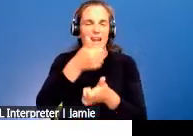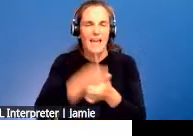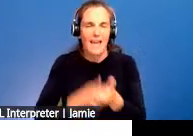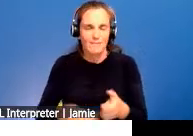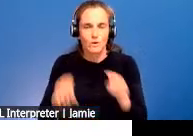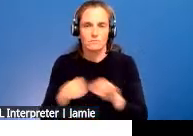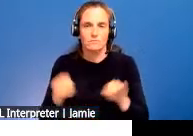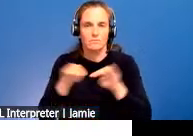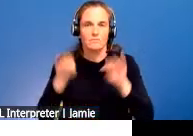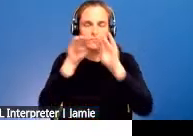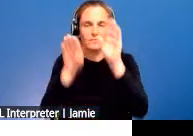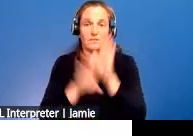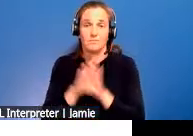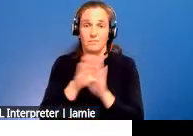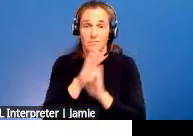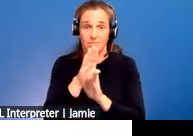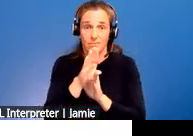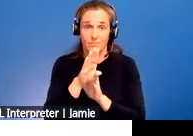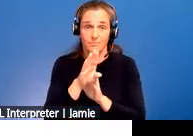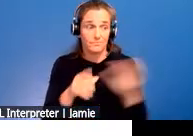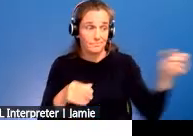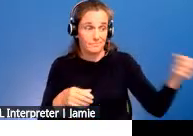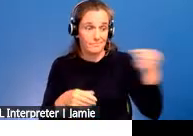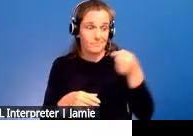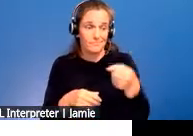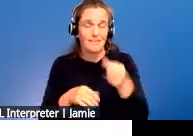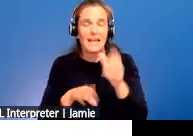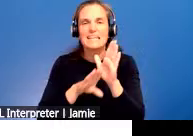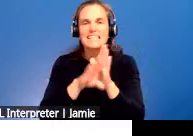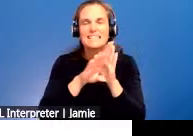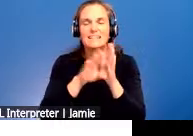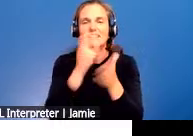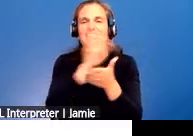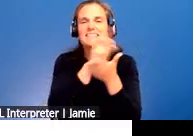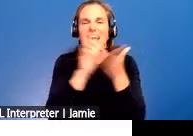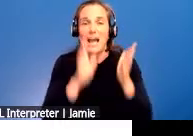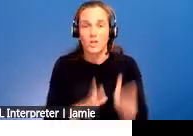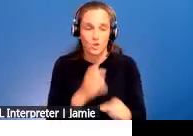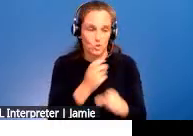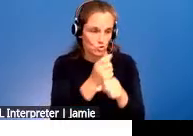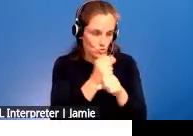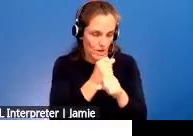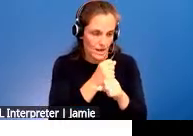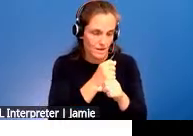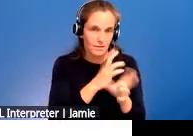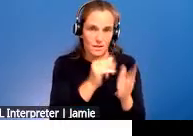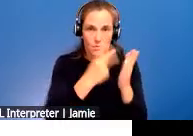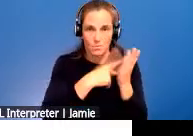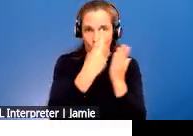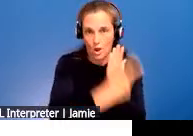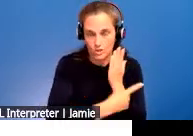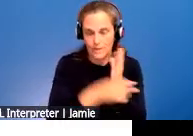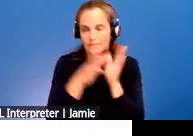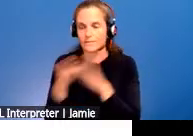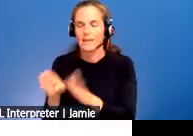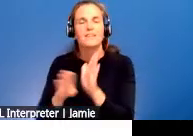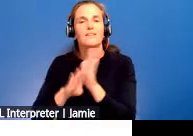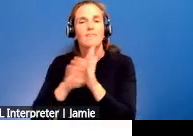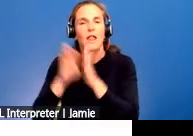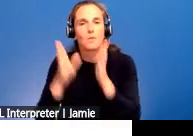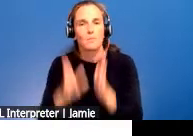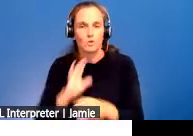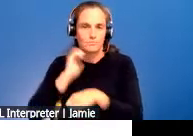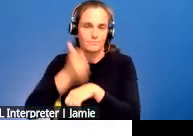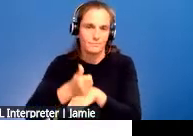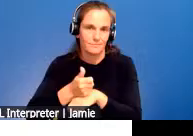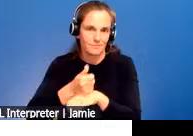you have your designers working to create a new project, when you've got your developers implementing that vision, and when you've got